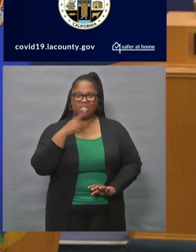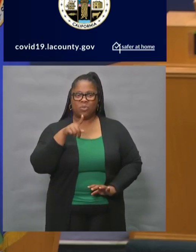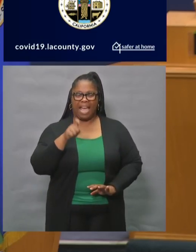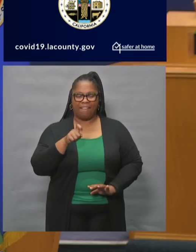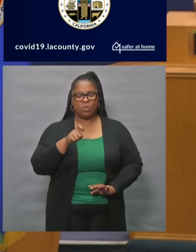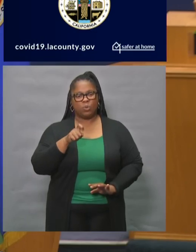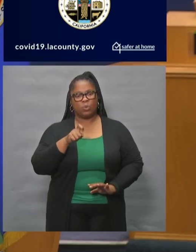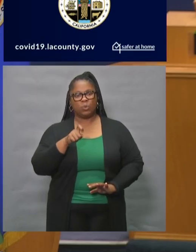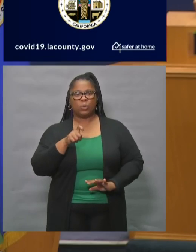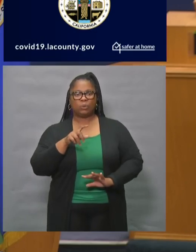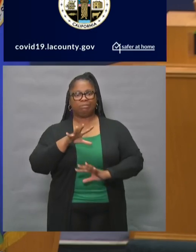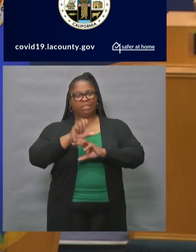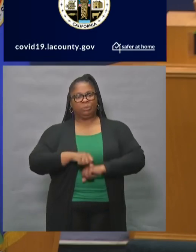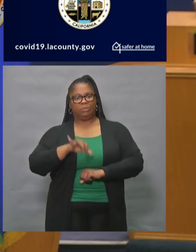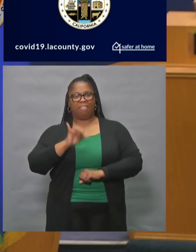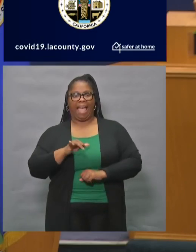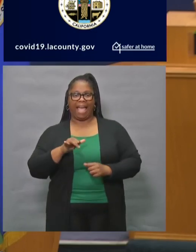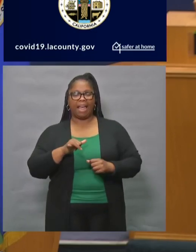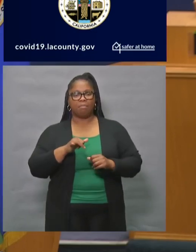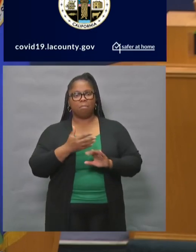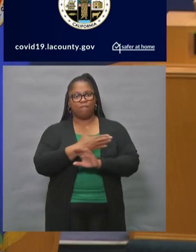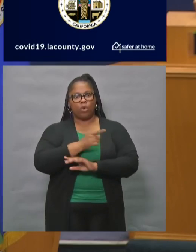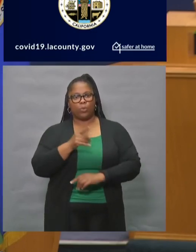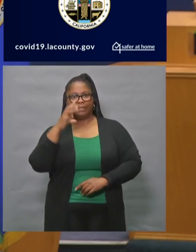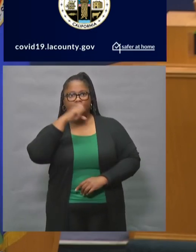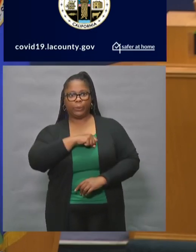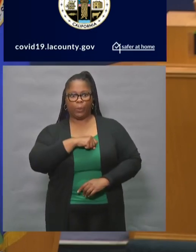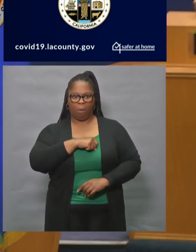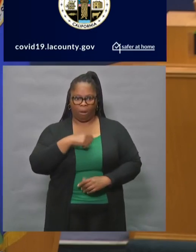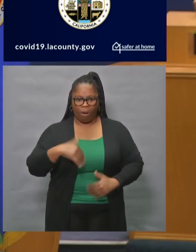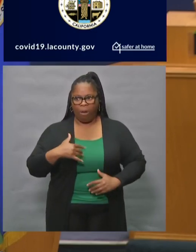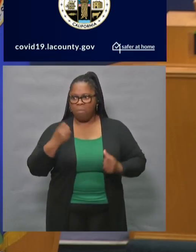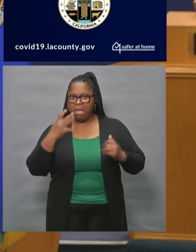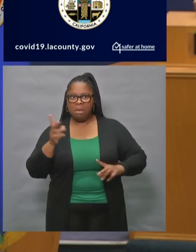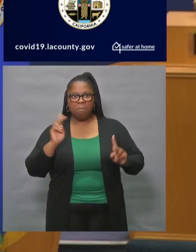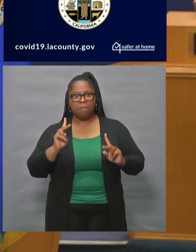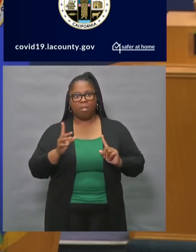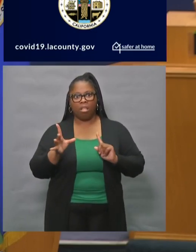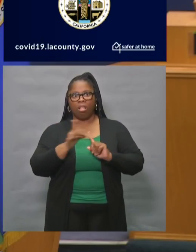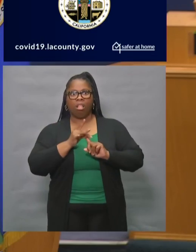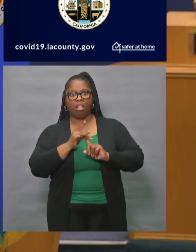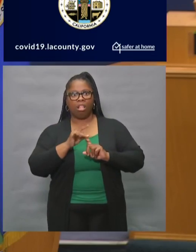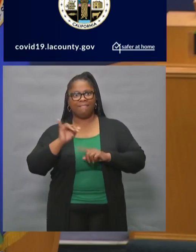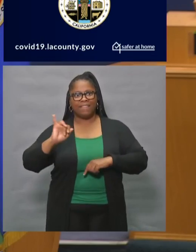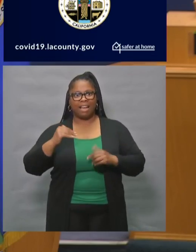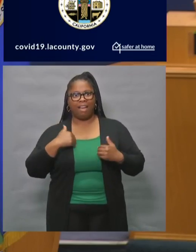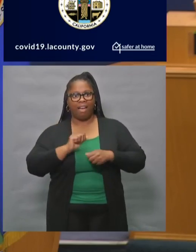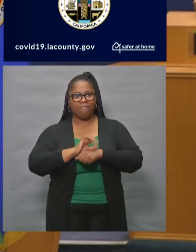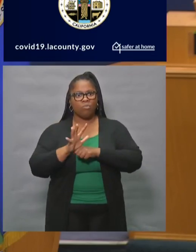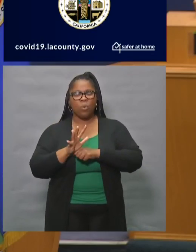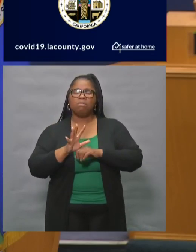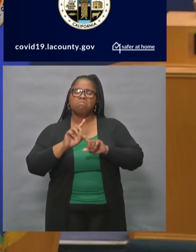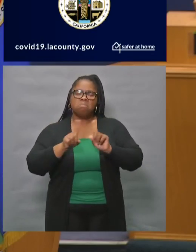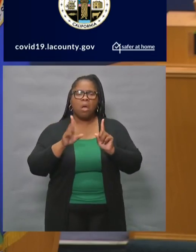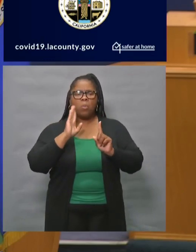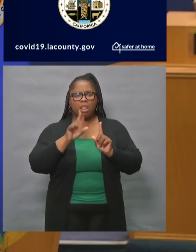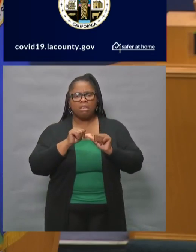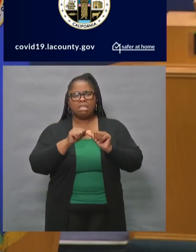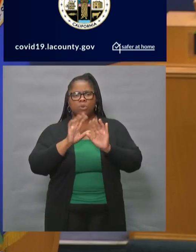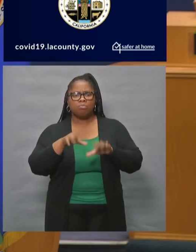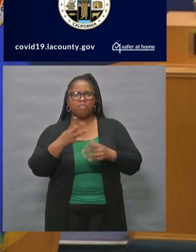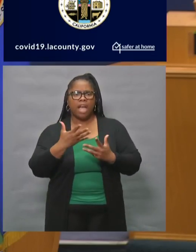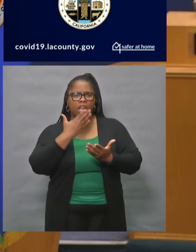sort of these assumptions about how many people would that lead us to believe could be infected at any point in time. But we'll continue to give you good information